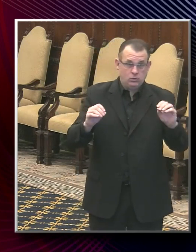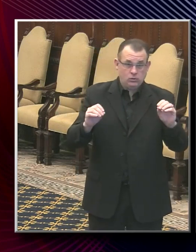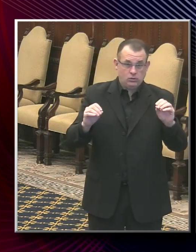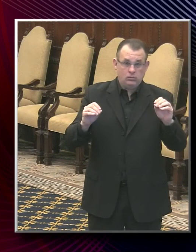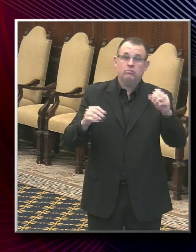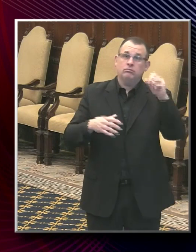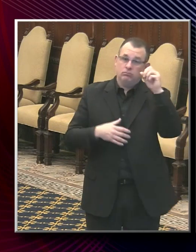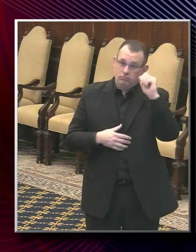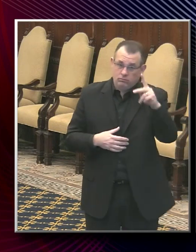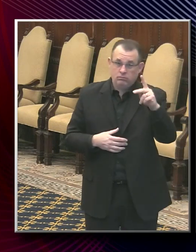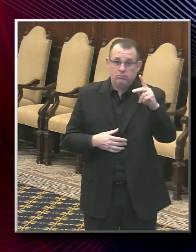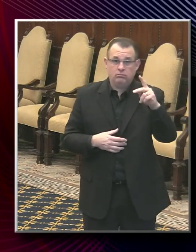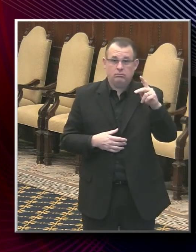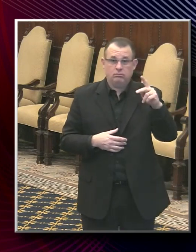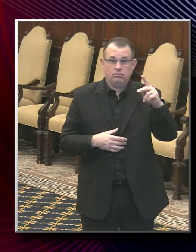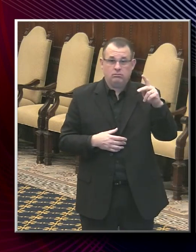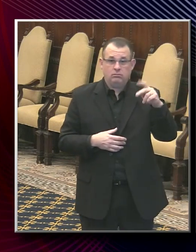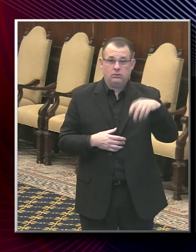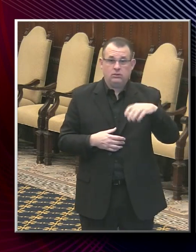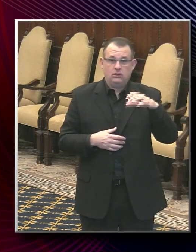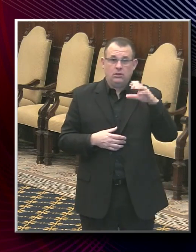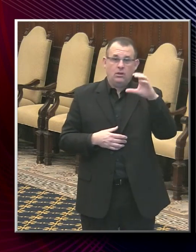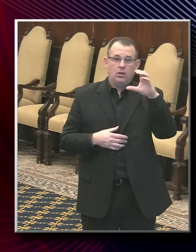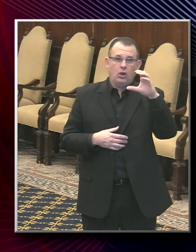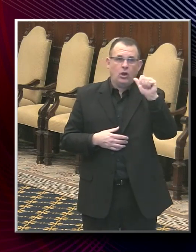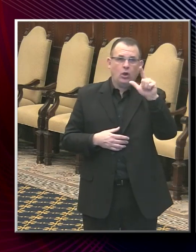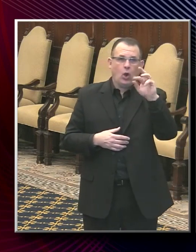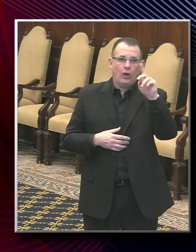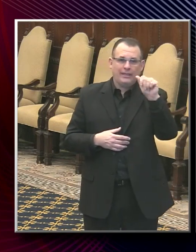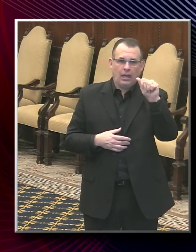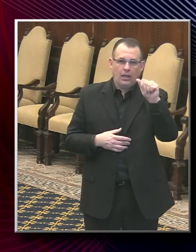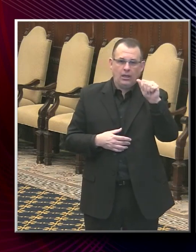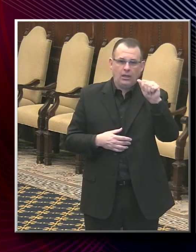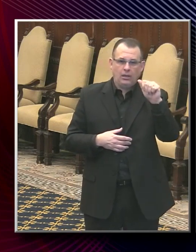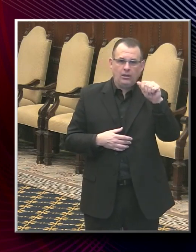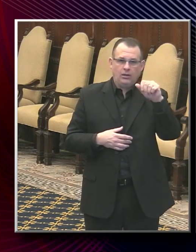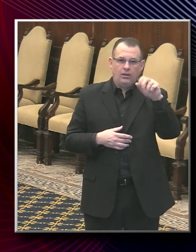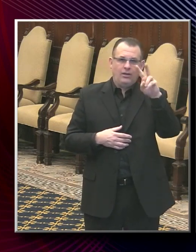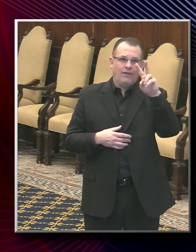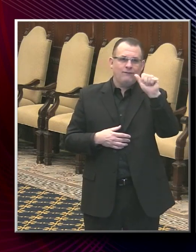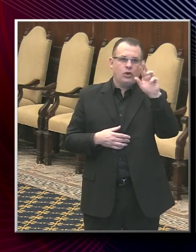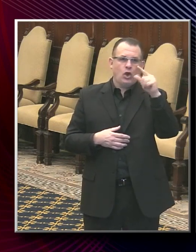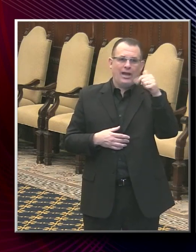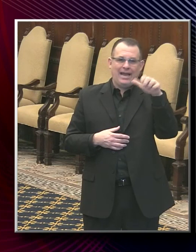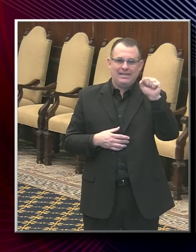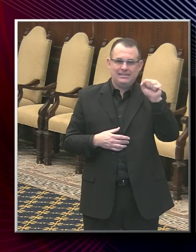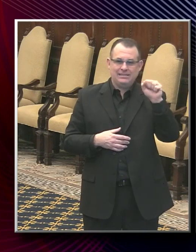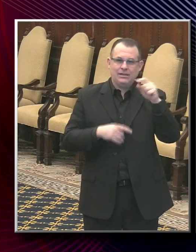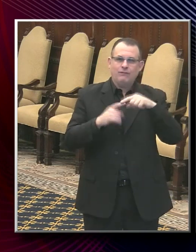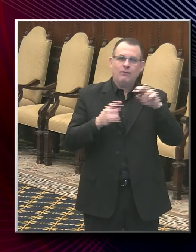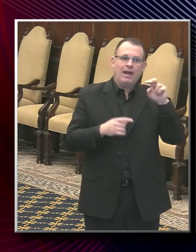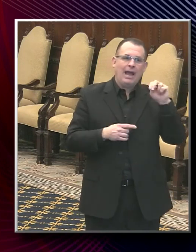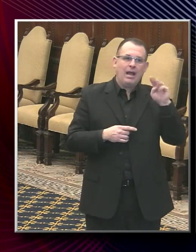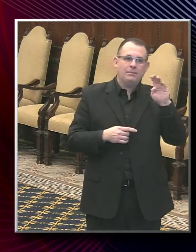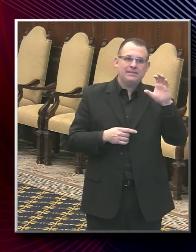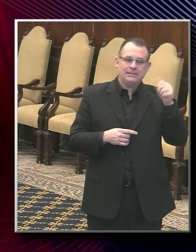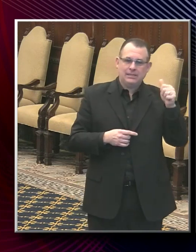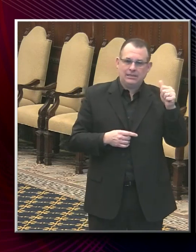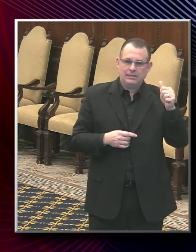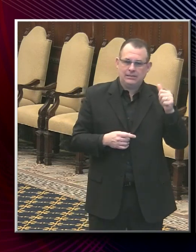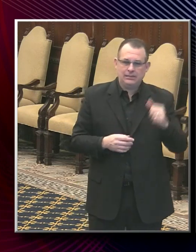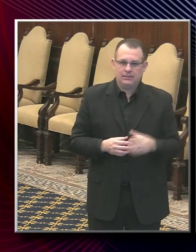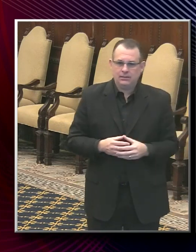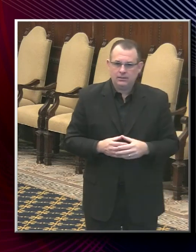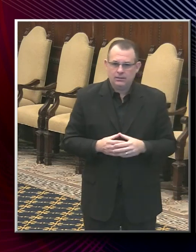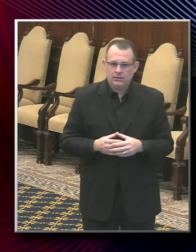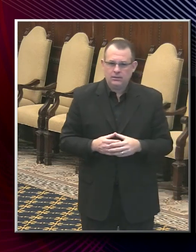Okay, we have Claudia Vargas with NBC 10. Claudia. Hello. I was curious why the city is not